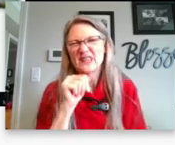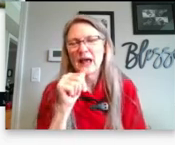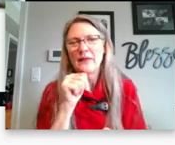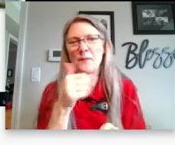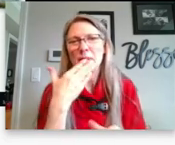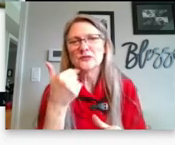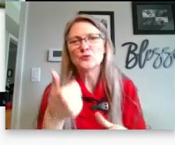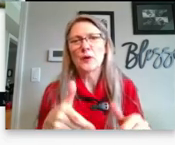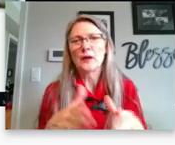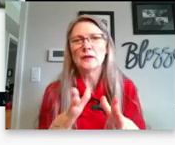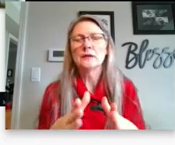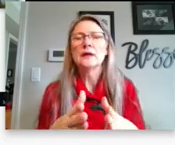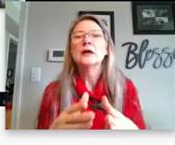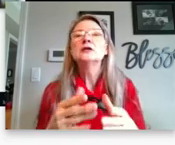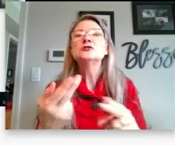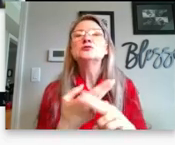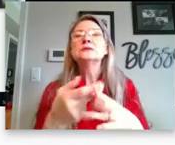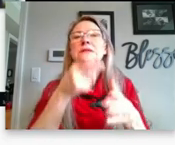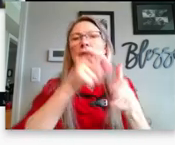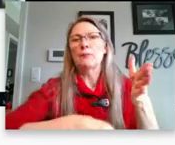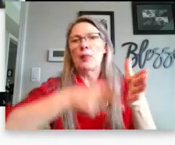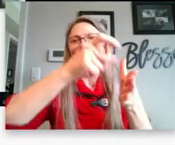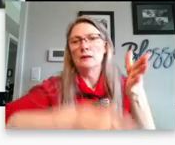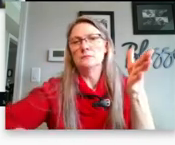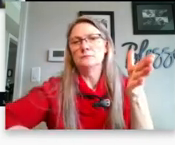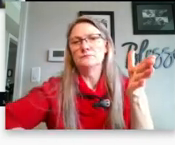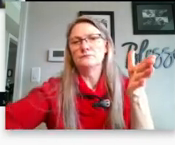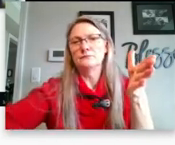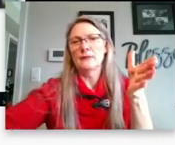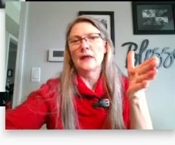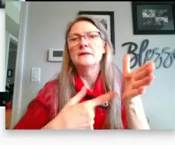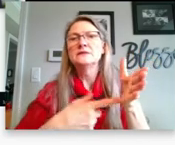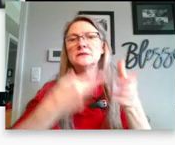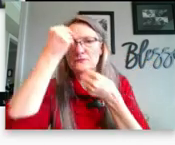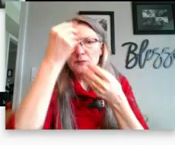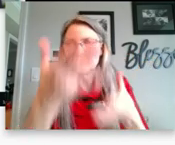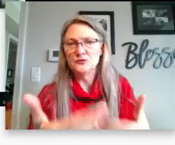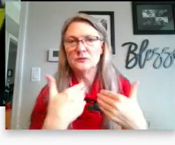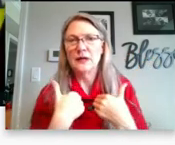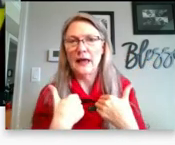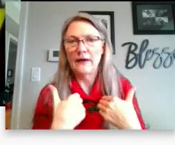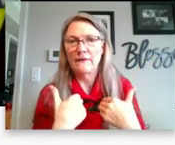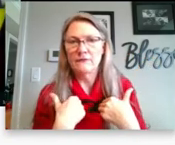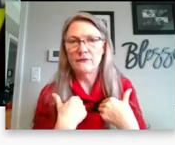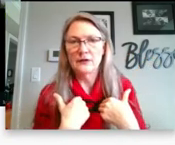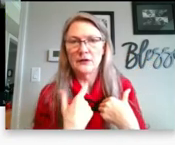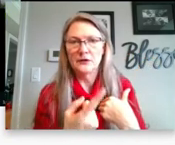So let's think about using a table, right? So let's take this information that we've got here.